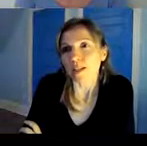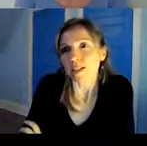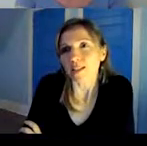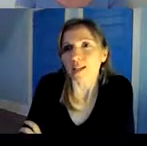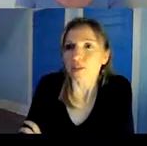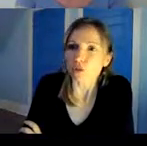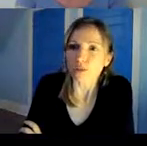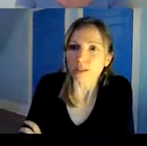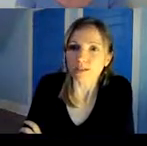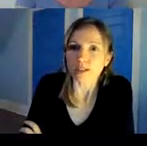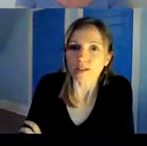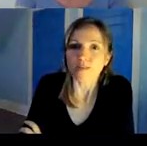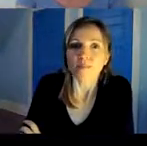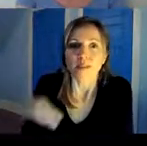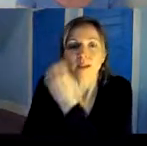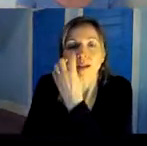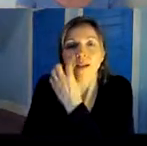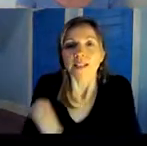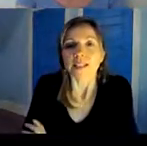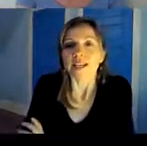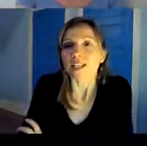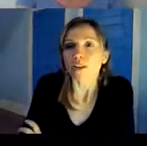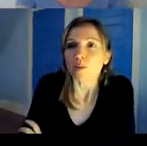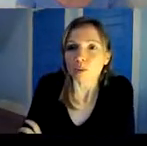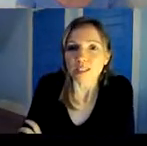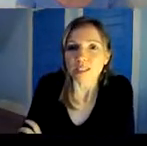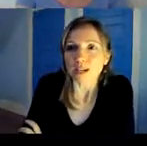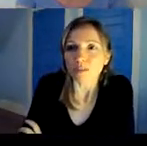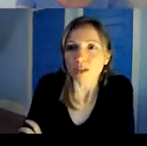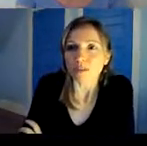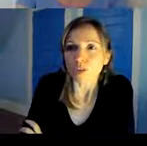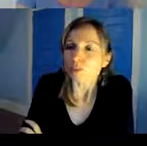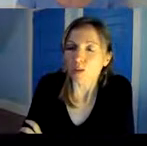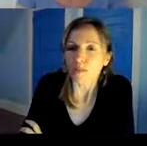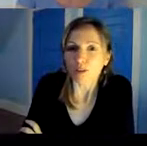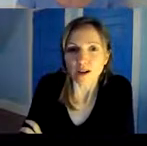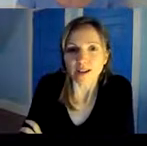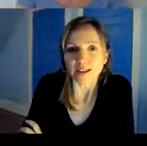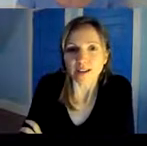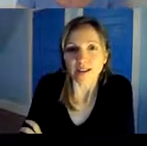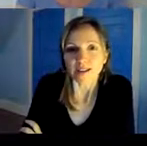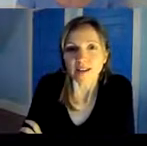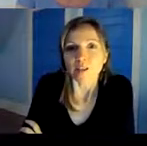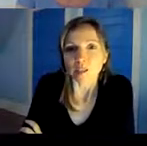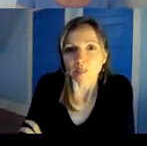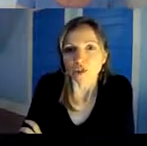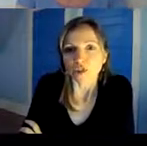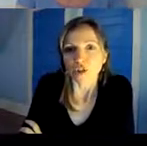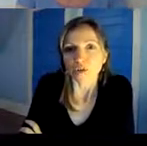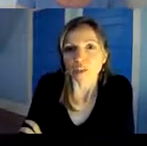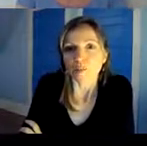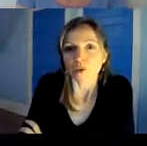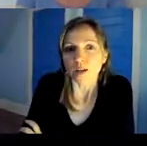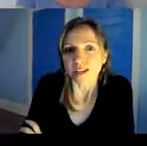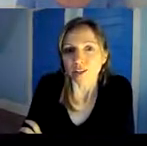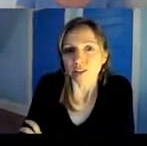biennial plant. It's a 2-year life cycle. In the second year, it produces stems that can reach up to 1 meter high. And the middle picture